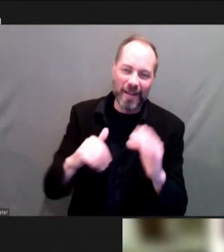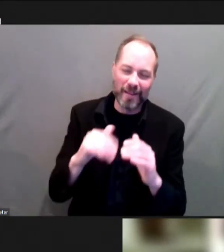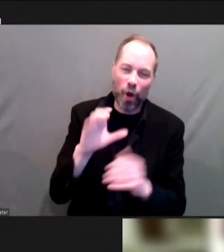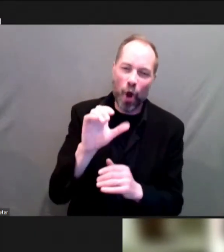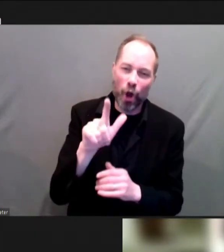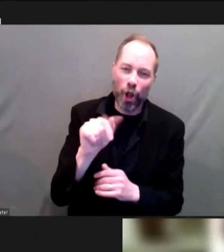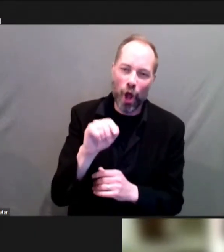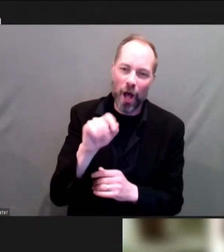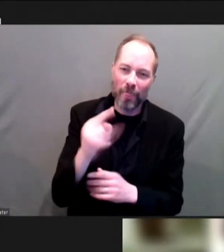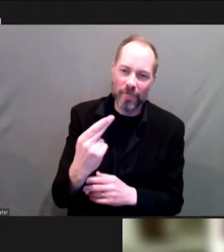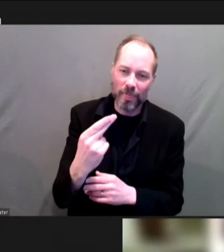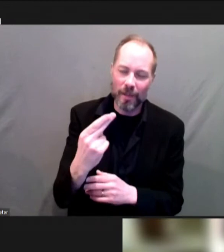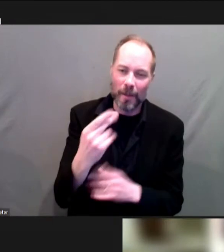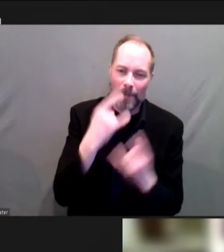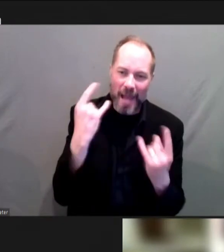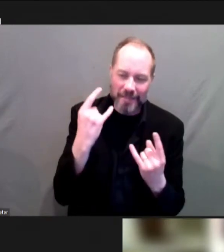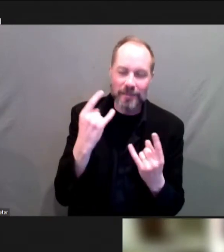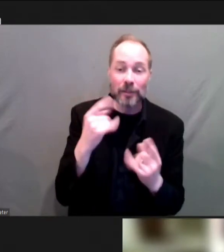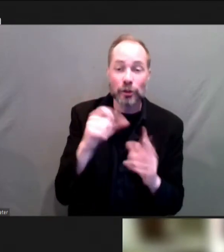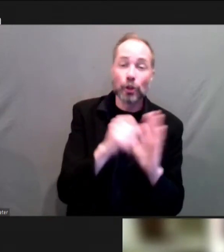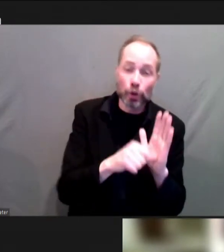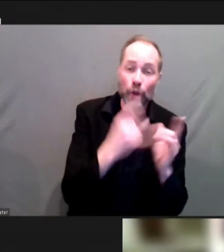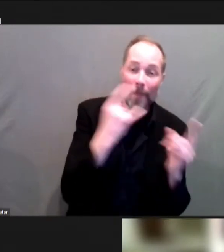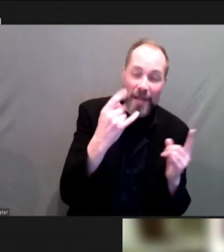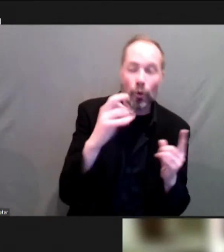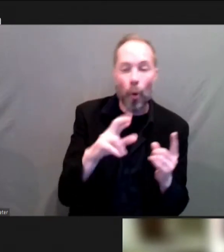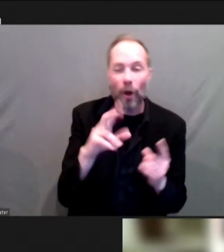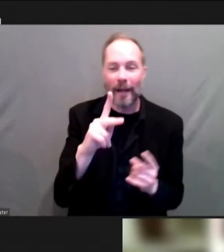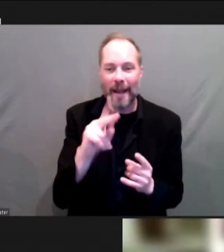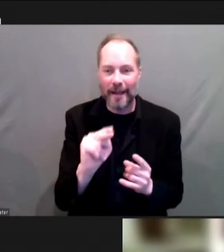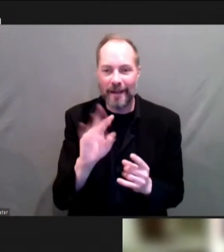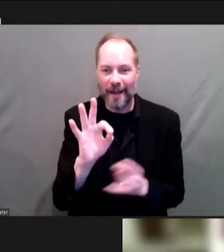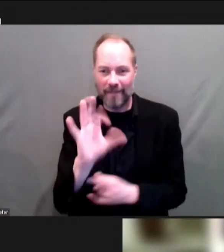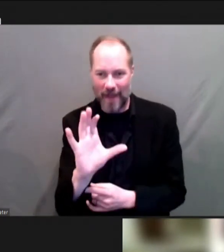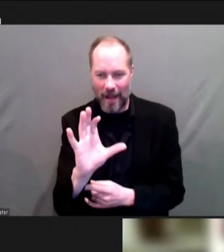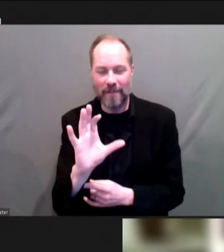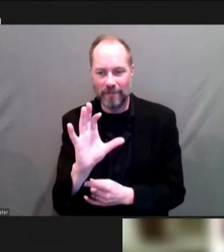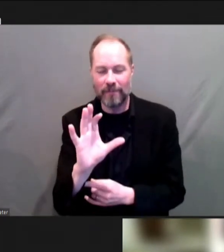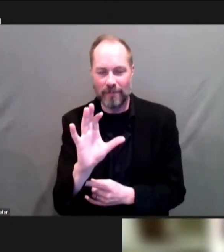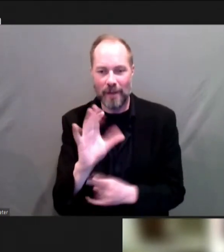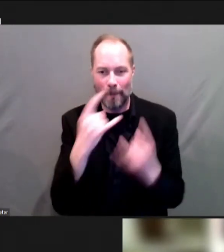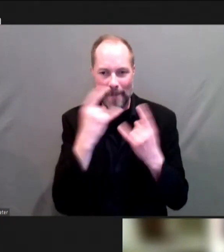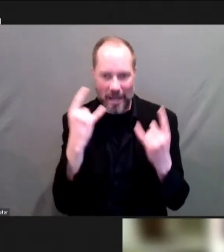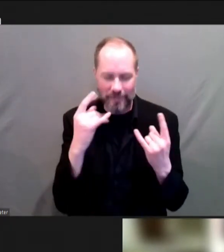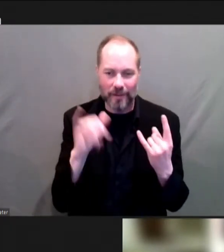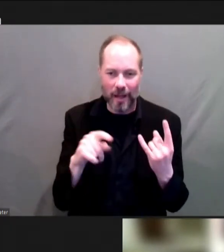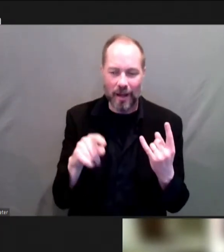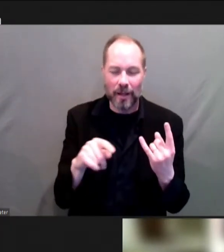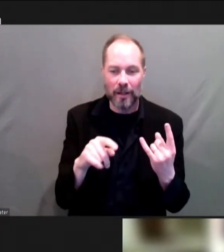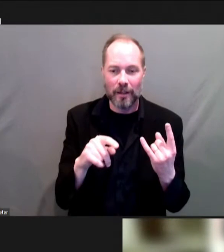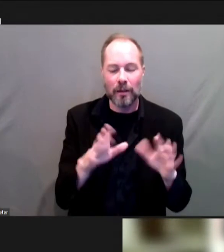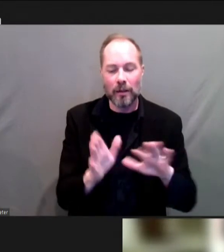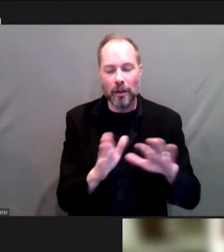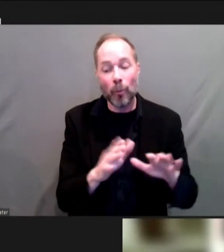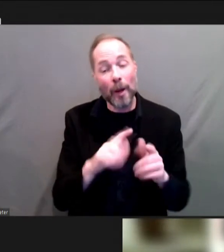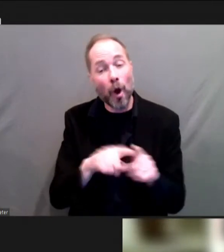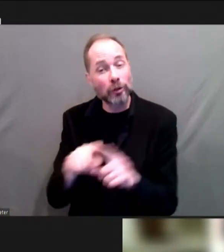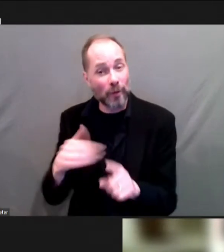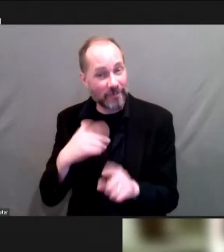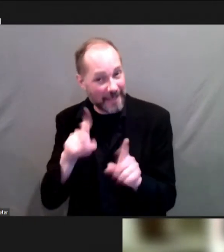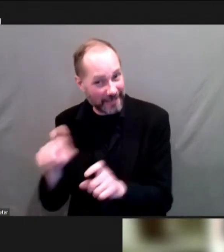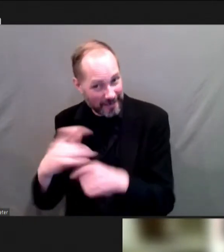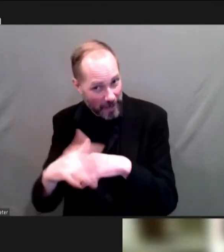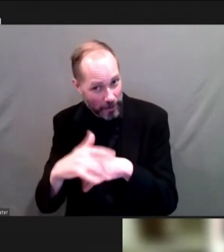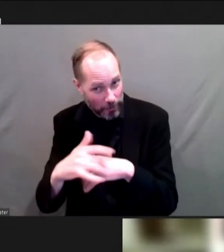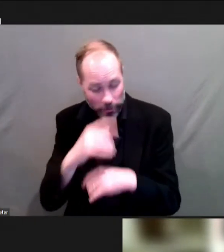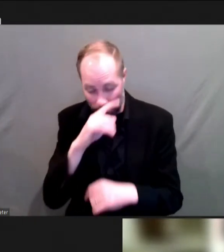Surgical mask, KN95 mask being the very best, the last KN95 mask. We also have testing available free for